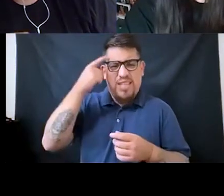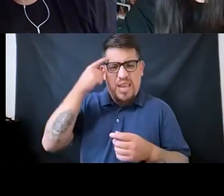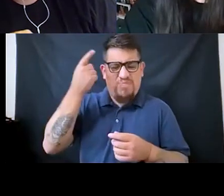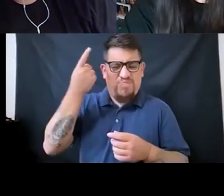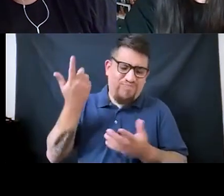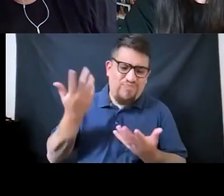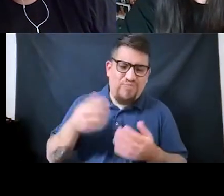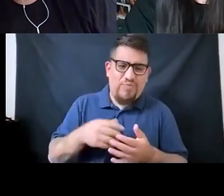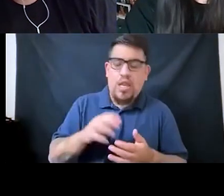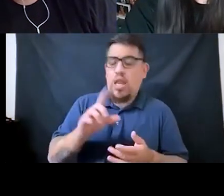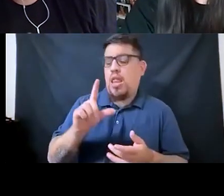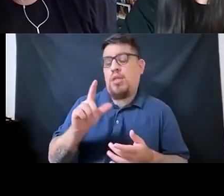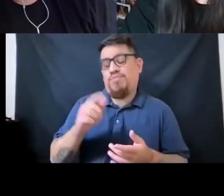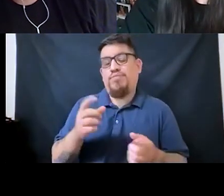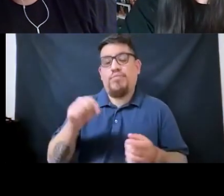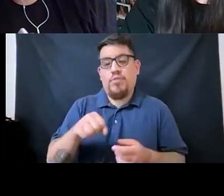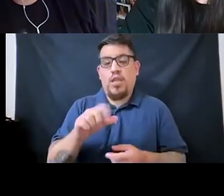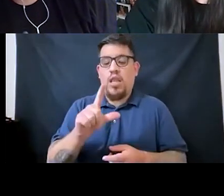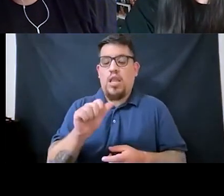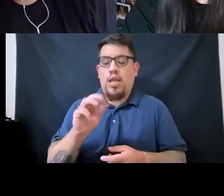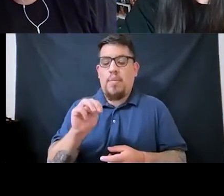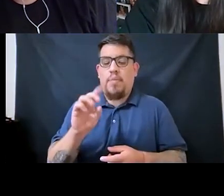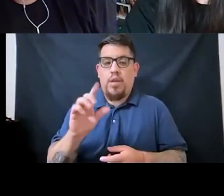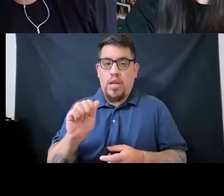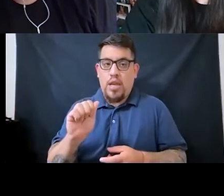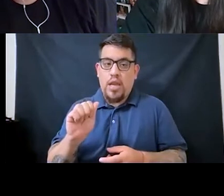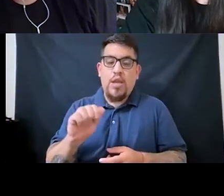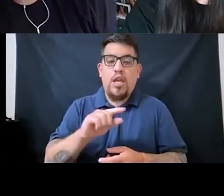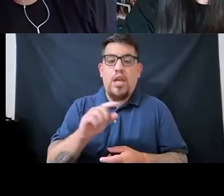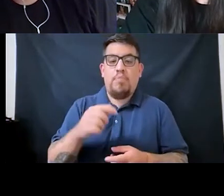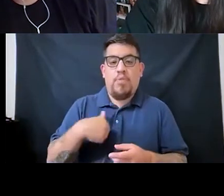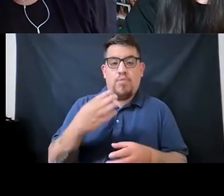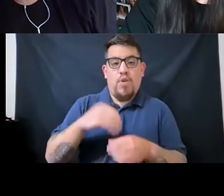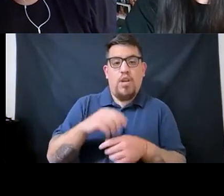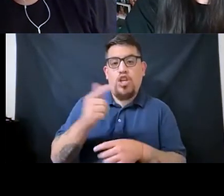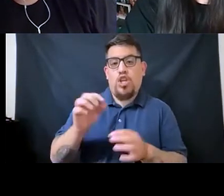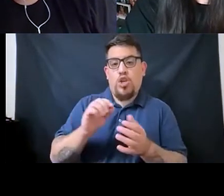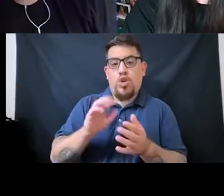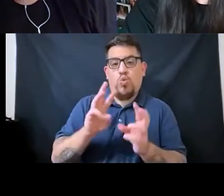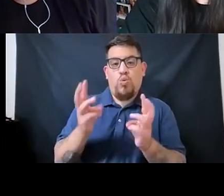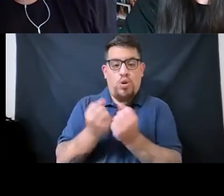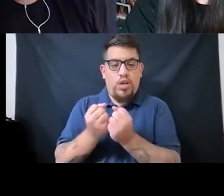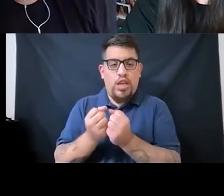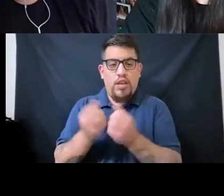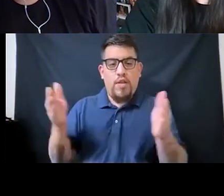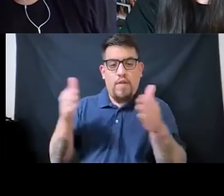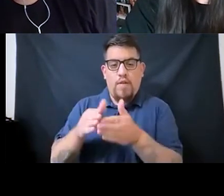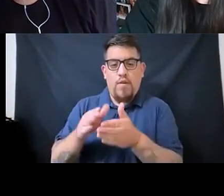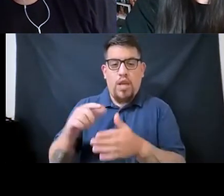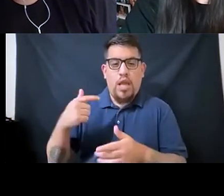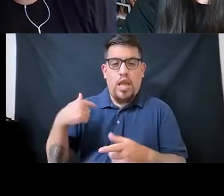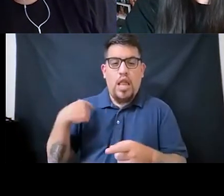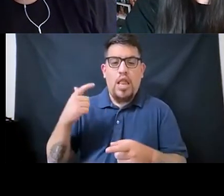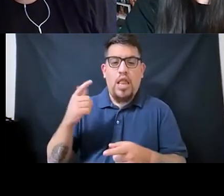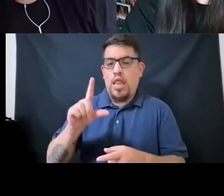there's Lambda. I was part of Macondo Writers Workshop. That's for, it's geared toward Latinx writers, but it